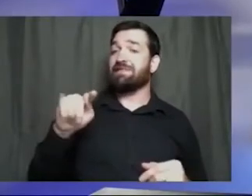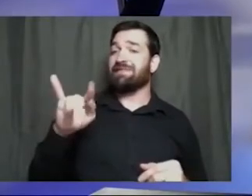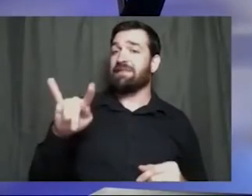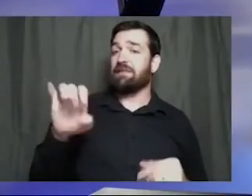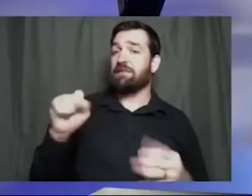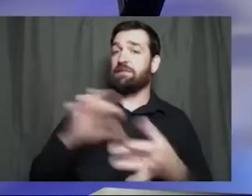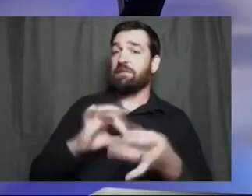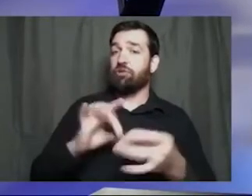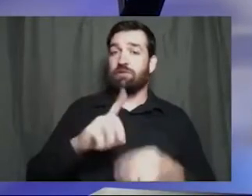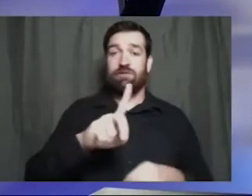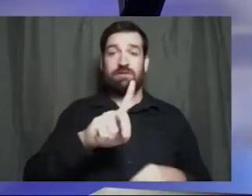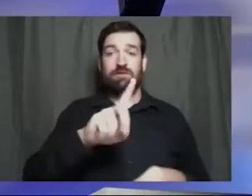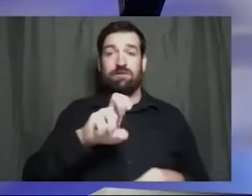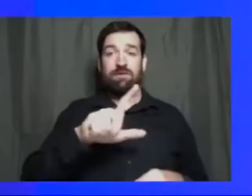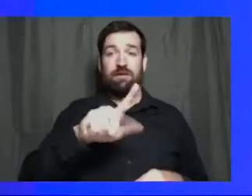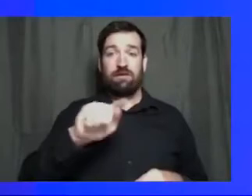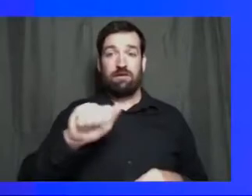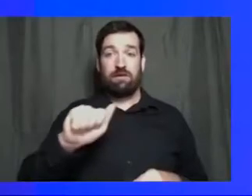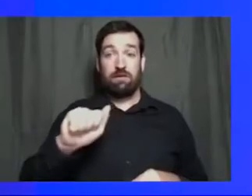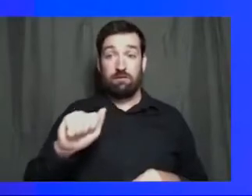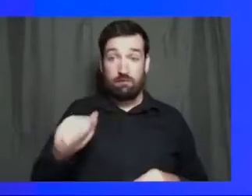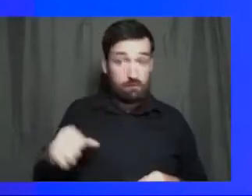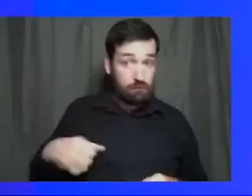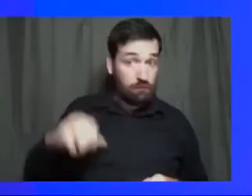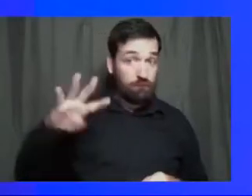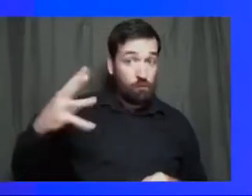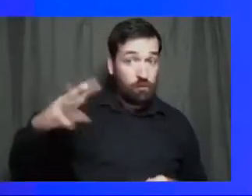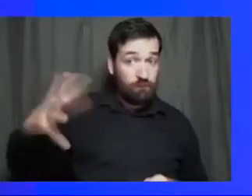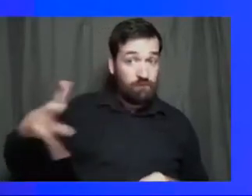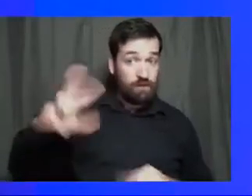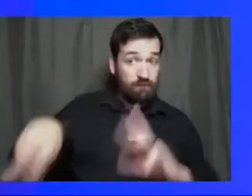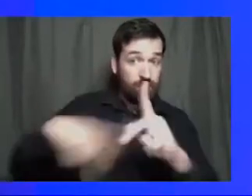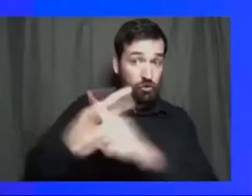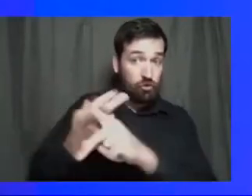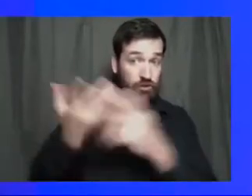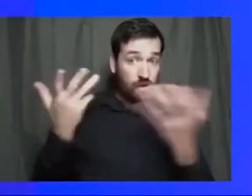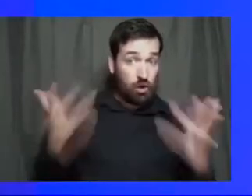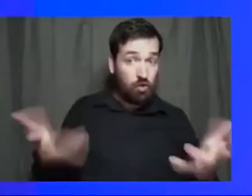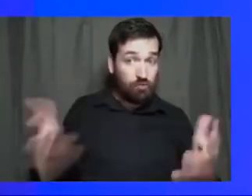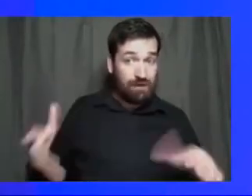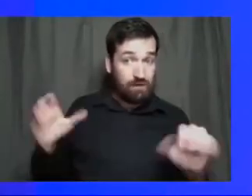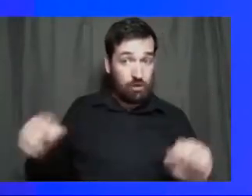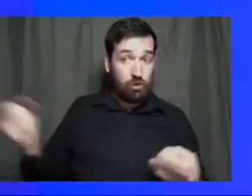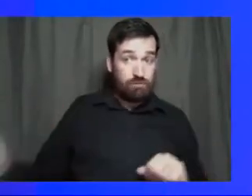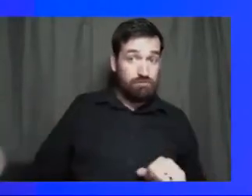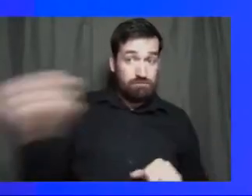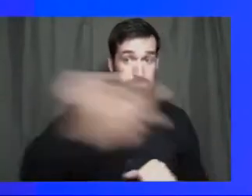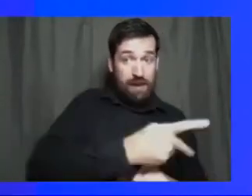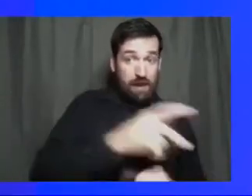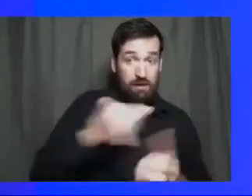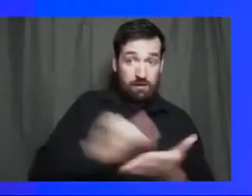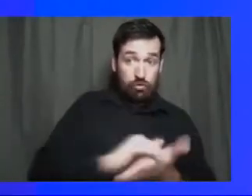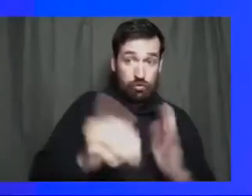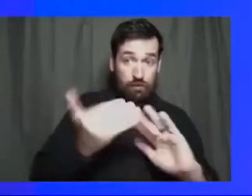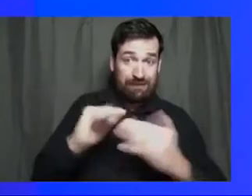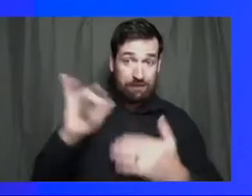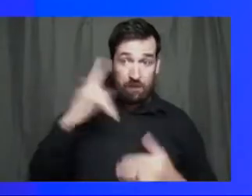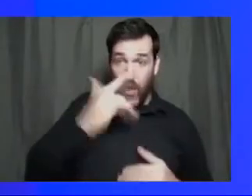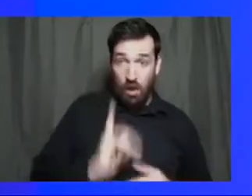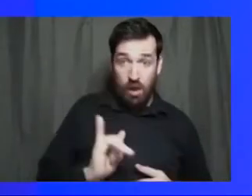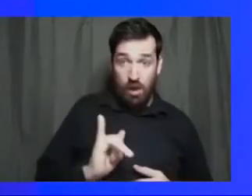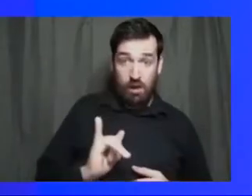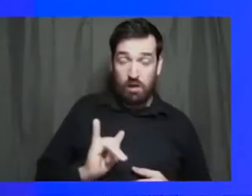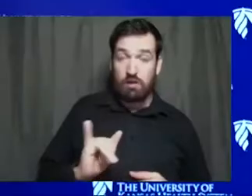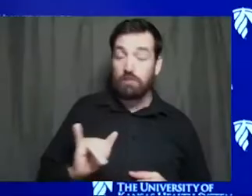know another, a fourth and a fifth version of the virus that could take us back to that. You know? So let's shut it down. Yeah, I mean, there was an allusion to